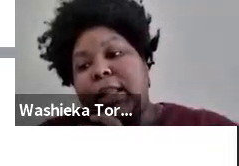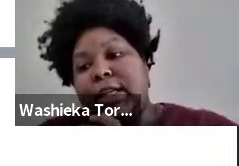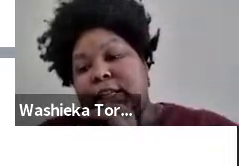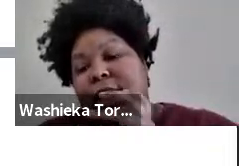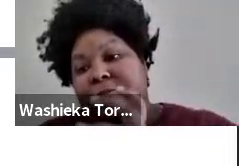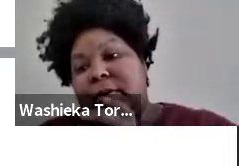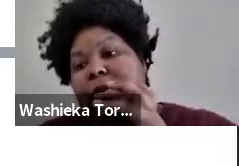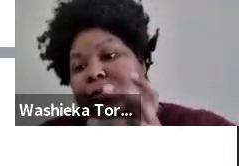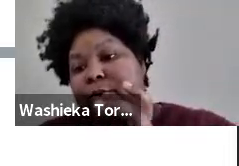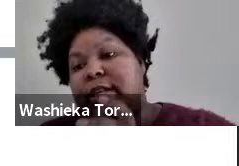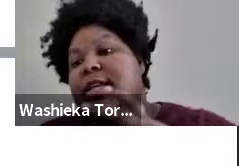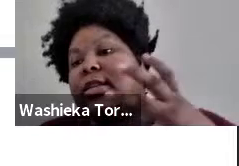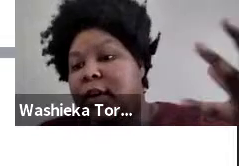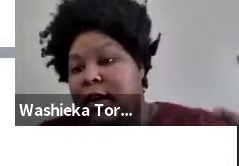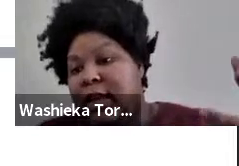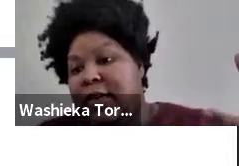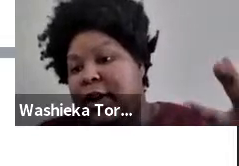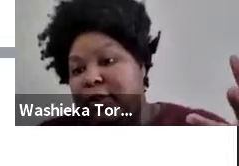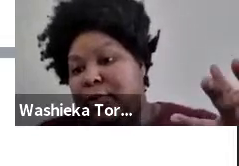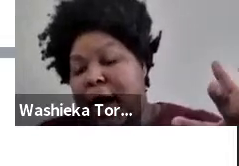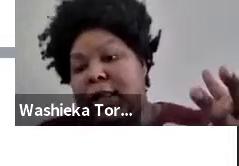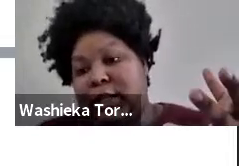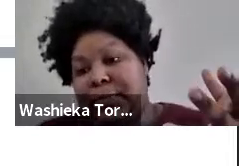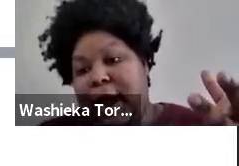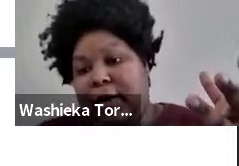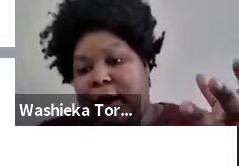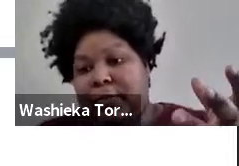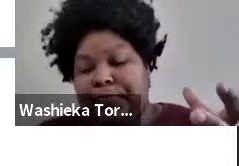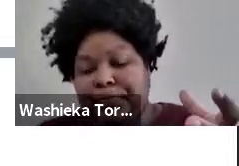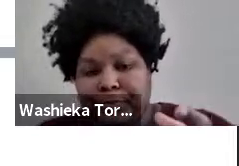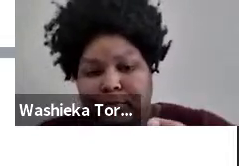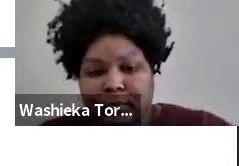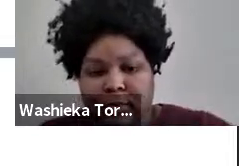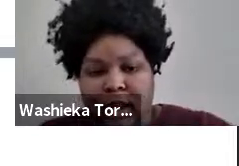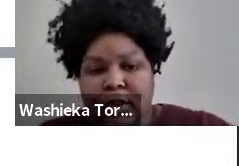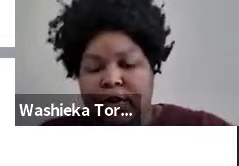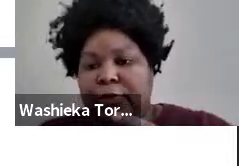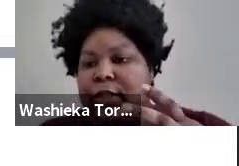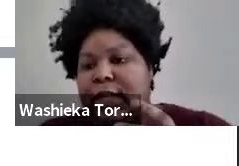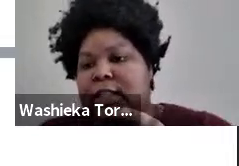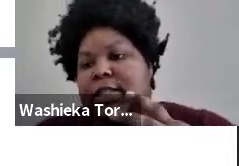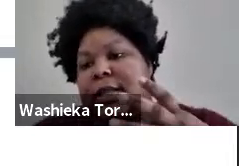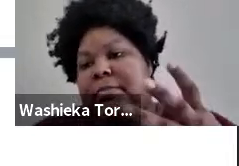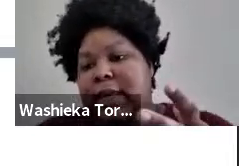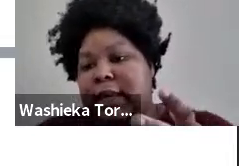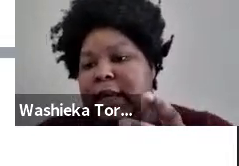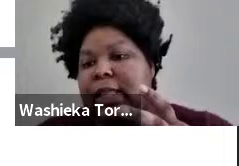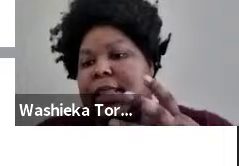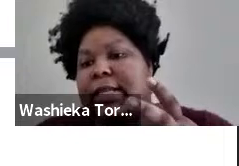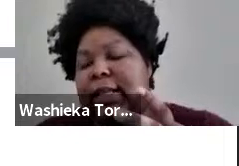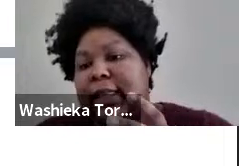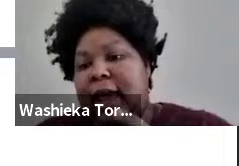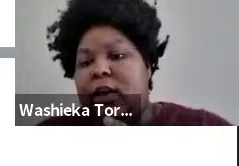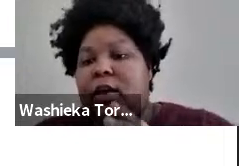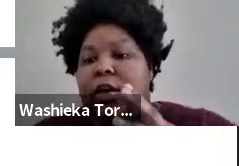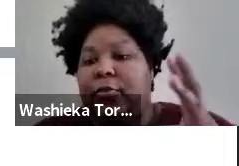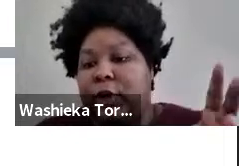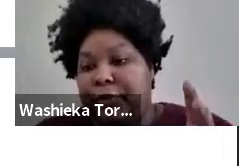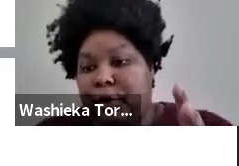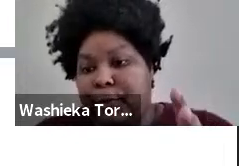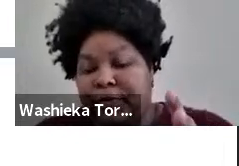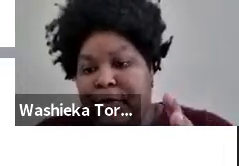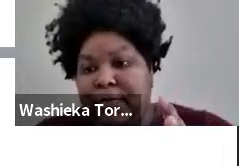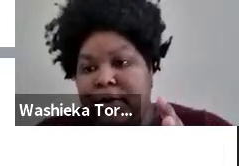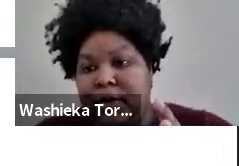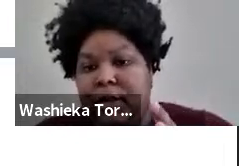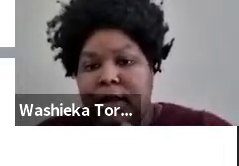from anthropology. A lot of people in food studies, they have an anthropology background. And food studies looks at meaning and things like that for